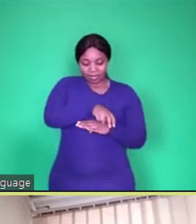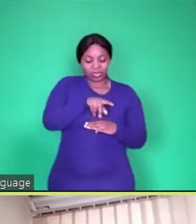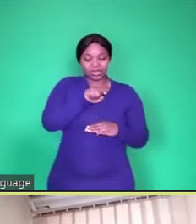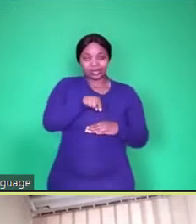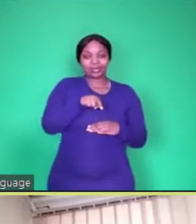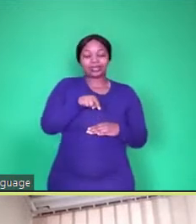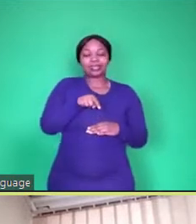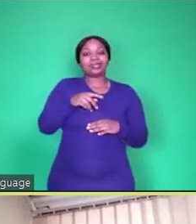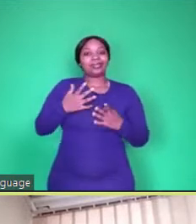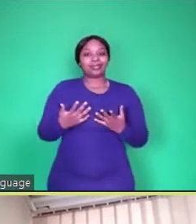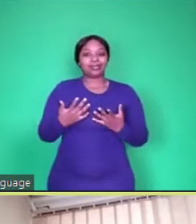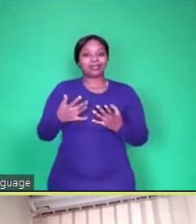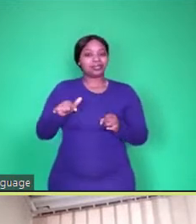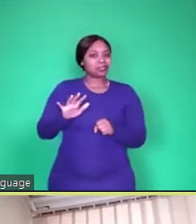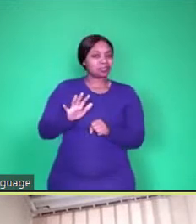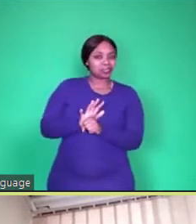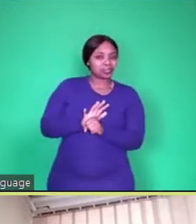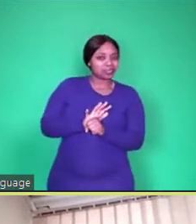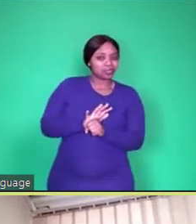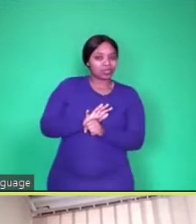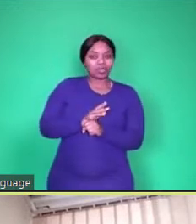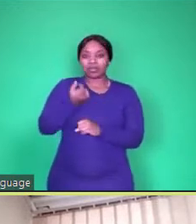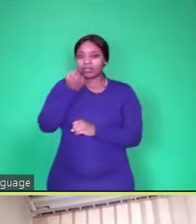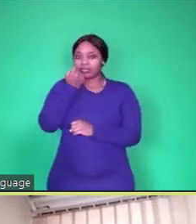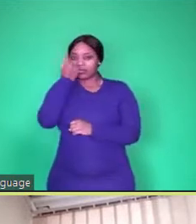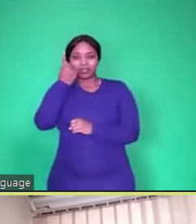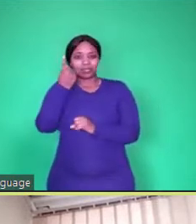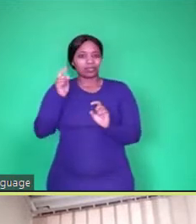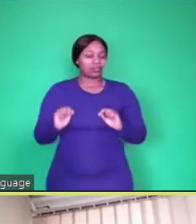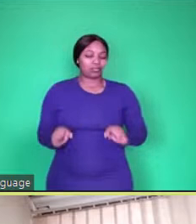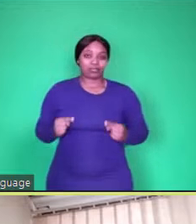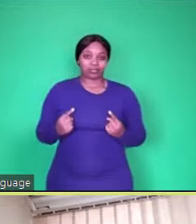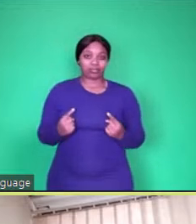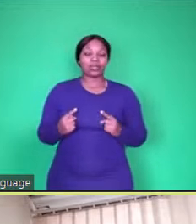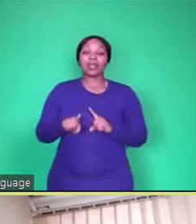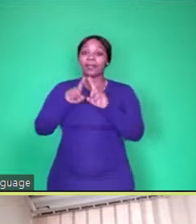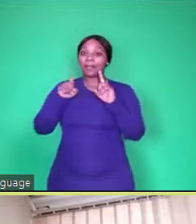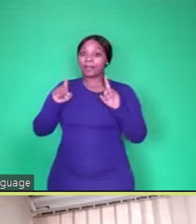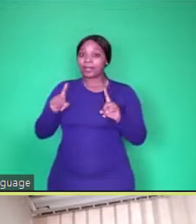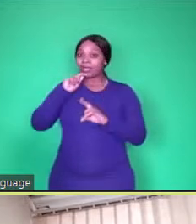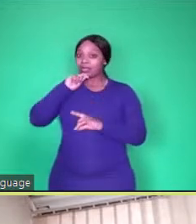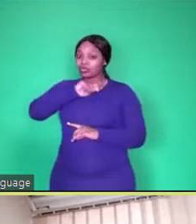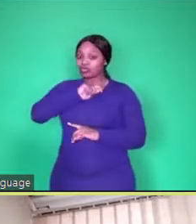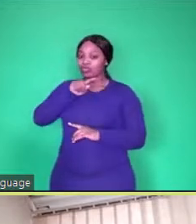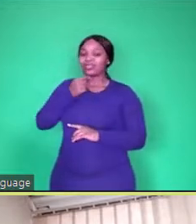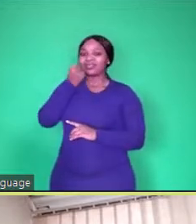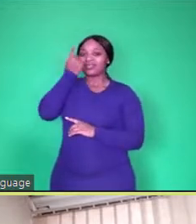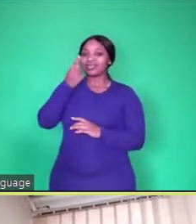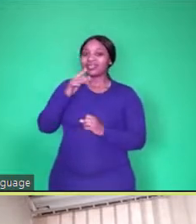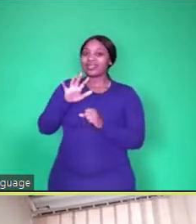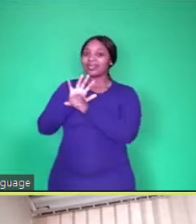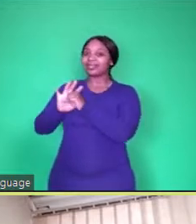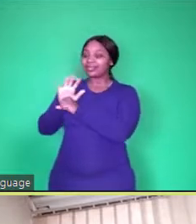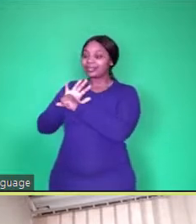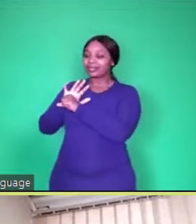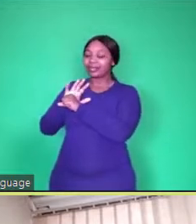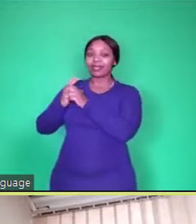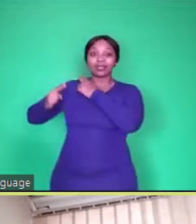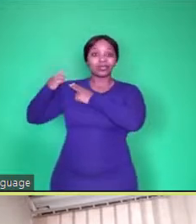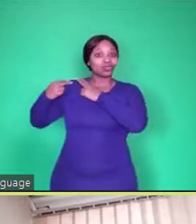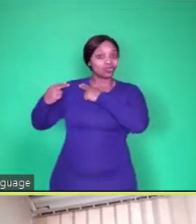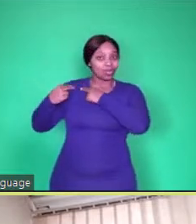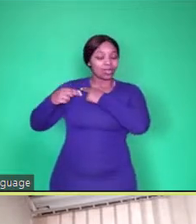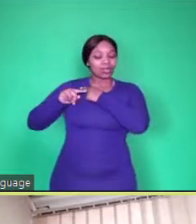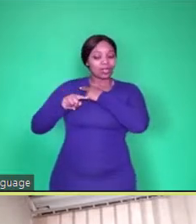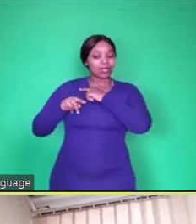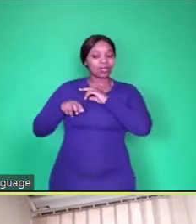cannot be fully understood unless we understand the history of how this migration has been